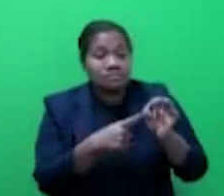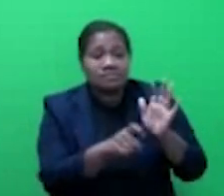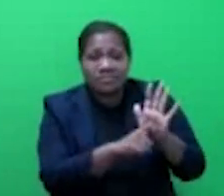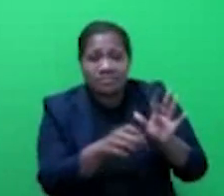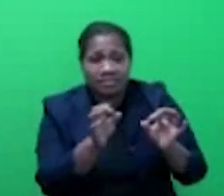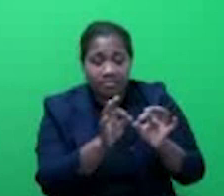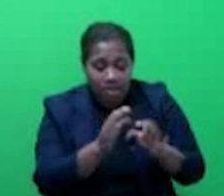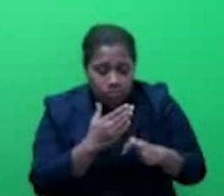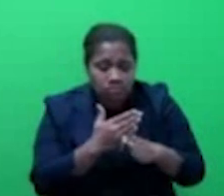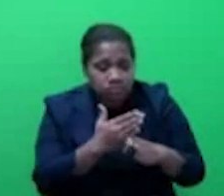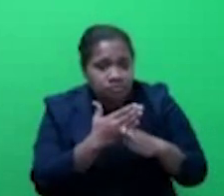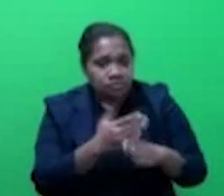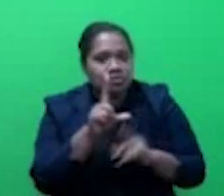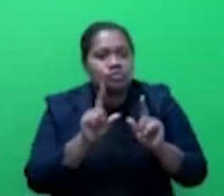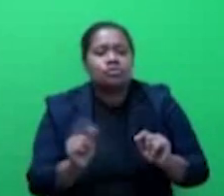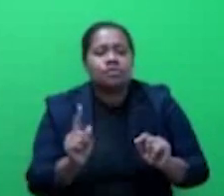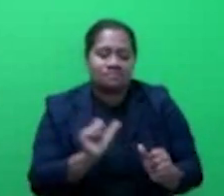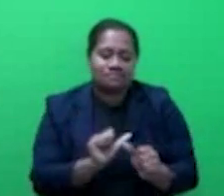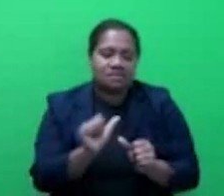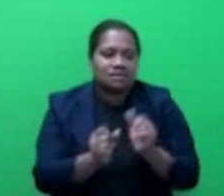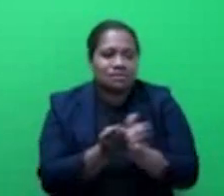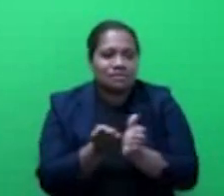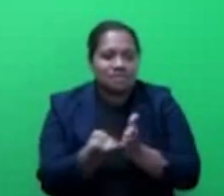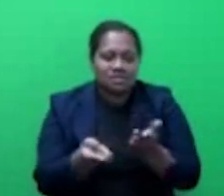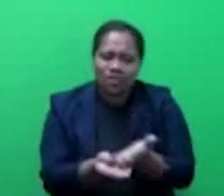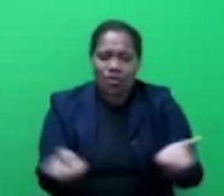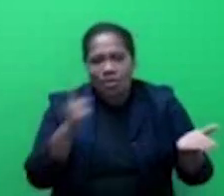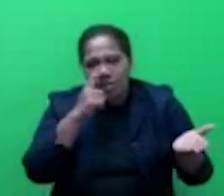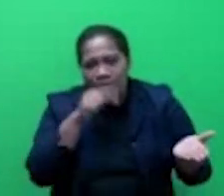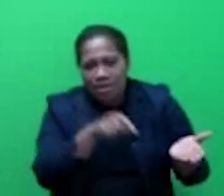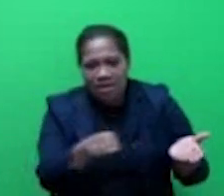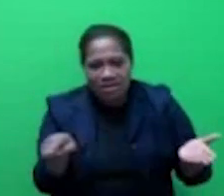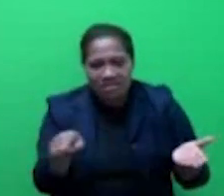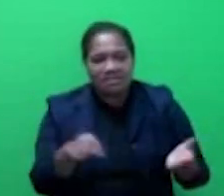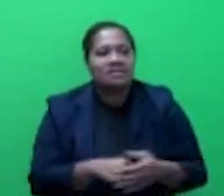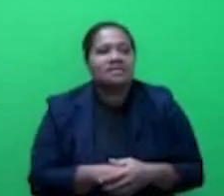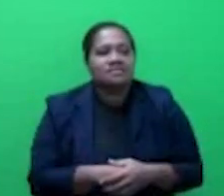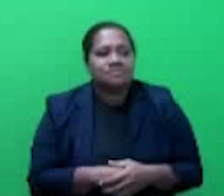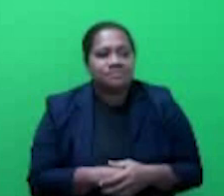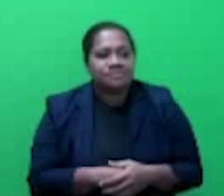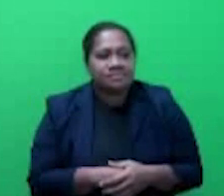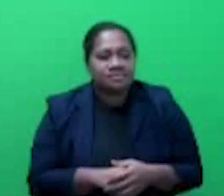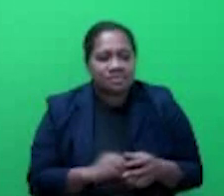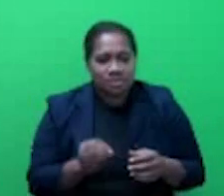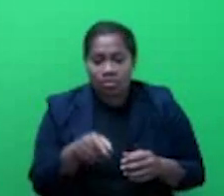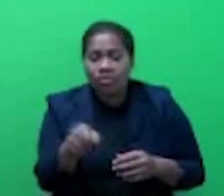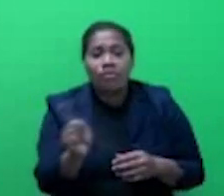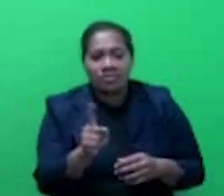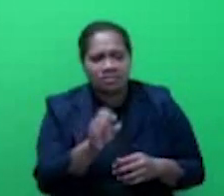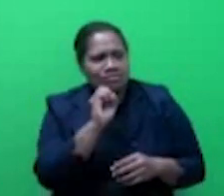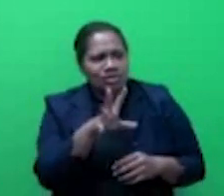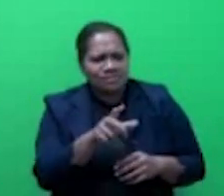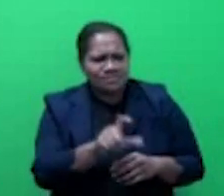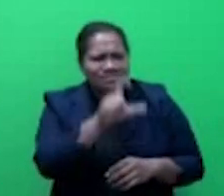effort to provide better services to its customers, has invested in the installation of CCTV cameras